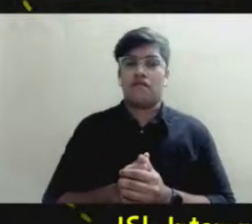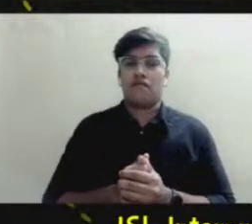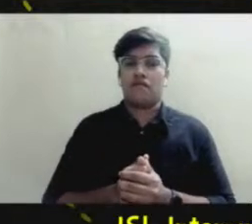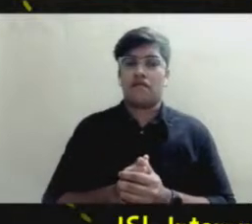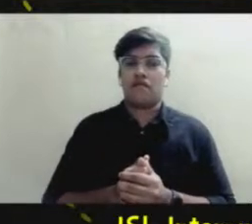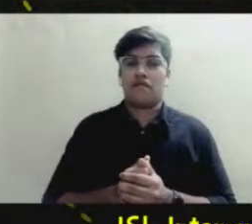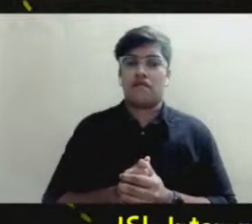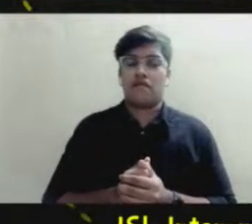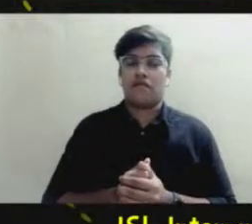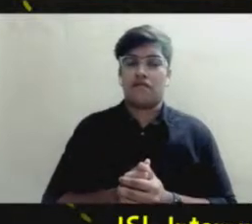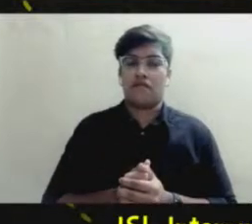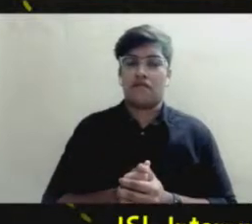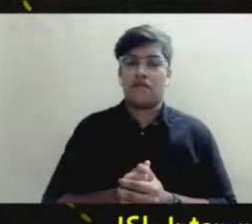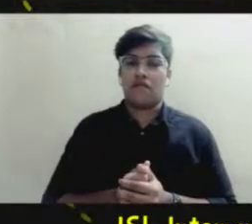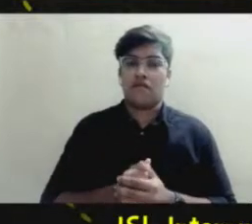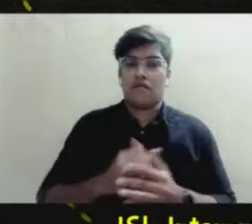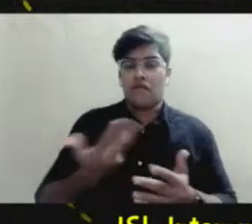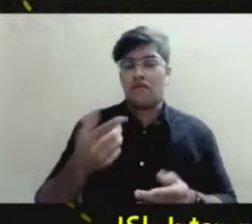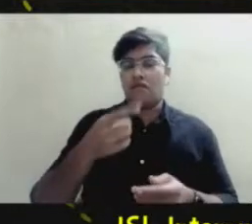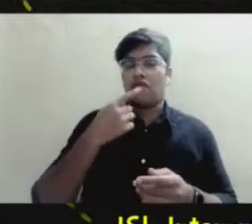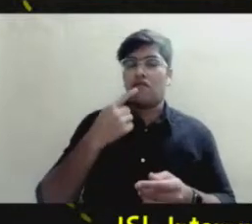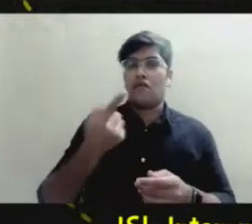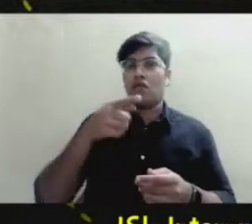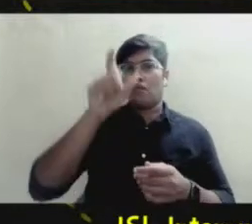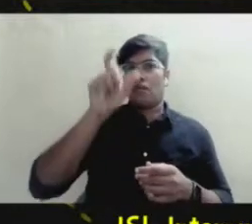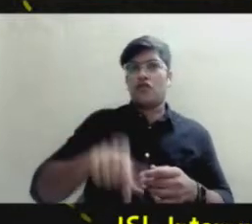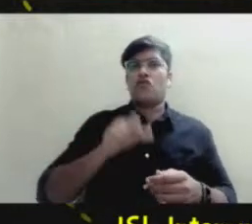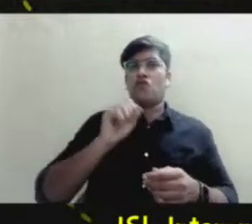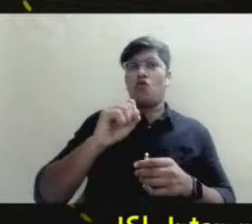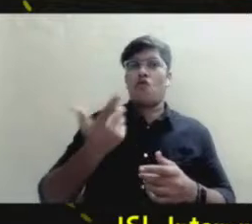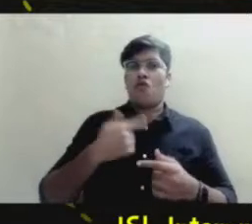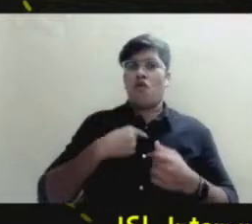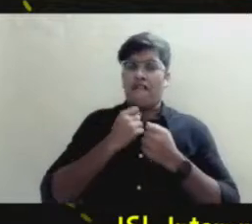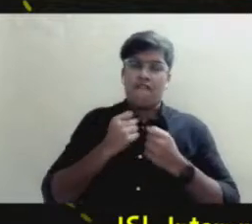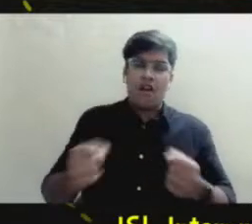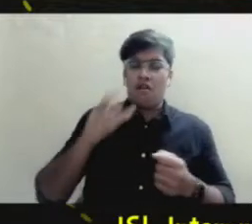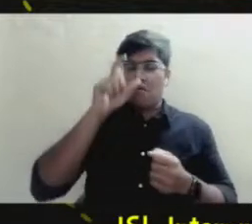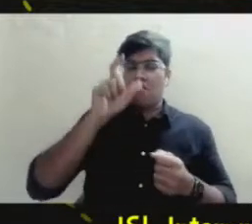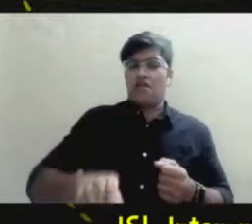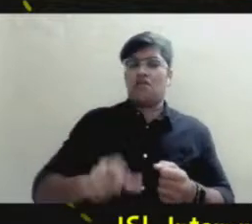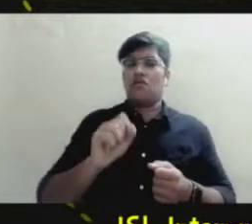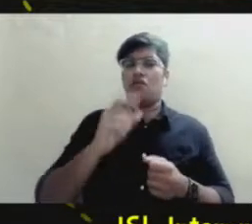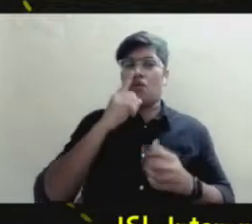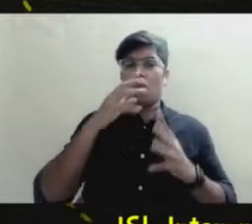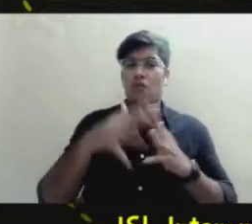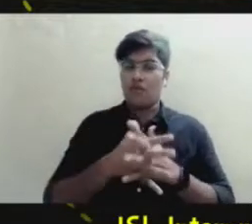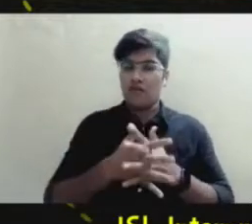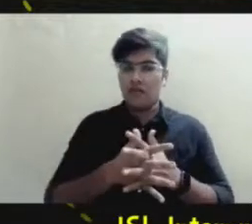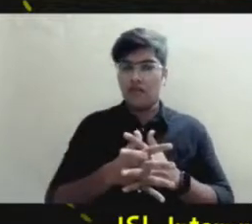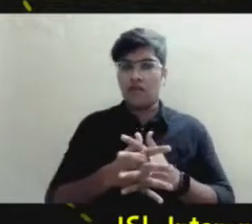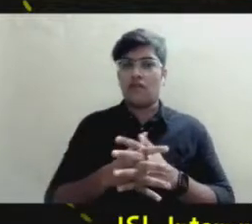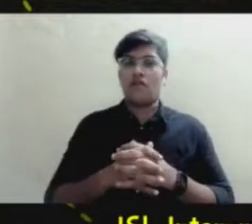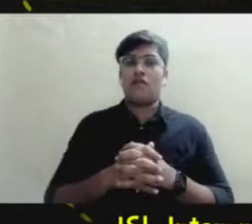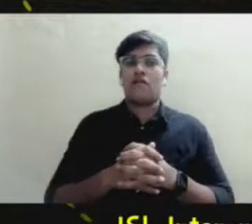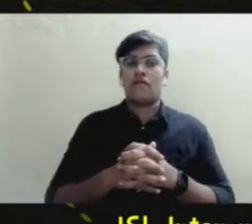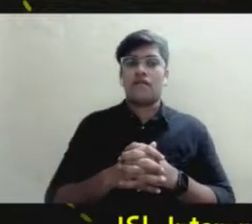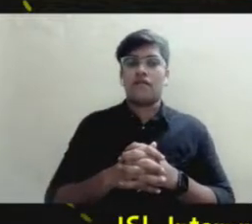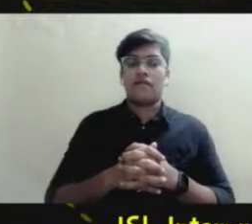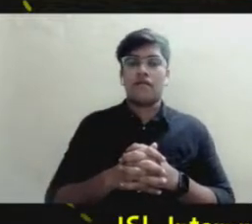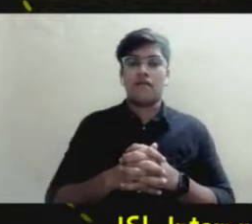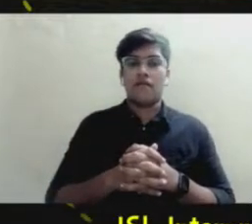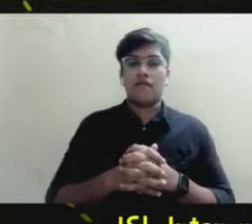of this woman's strength of character. I mean, I'm a person